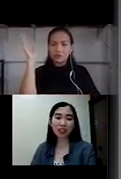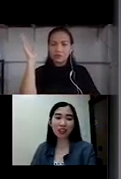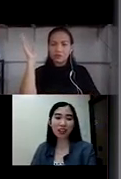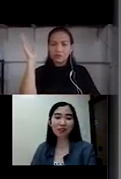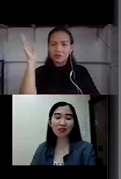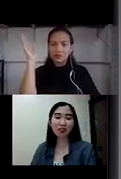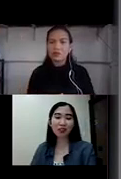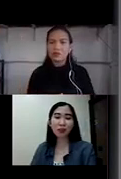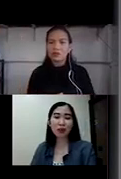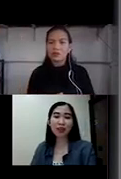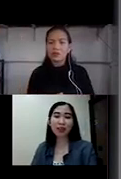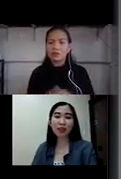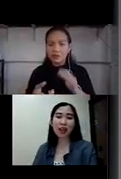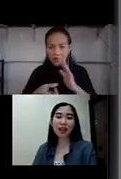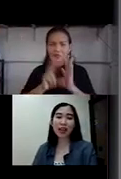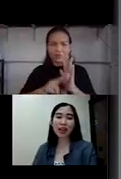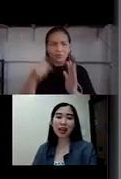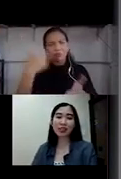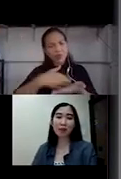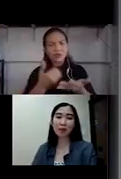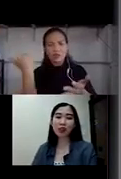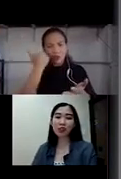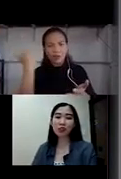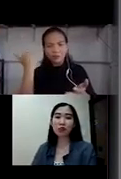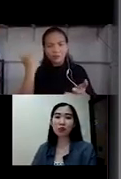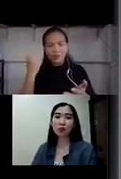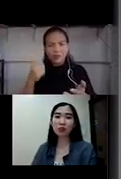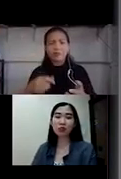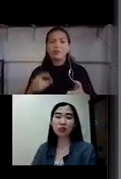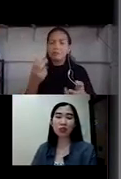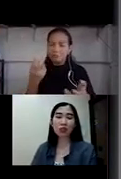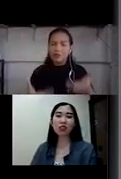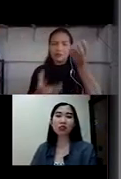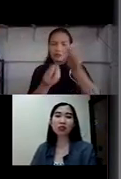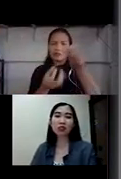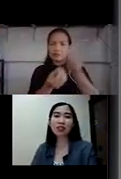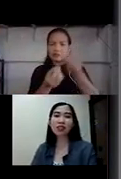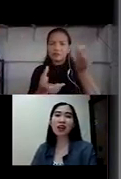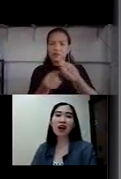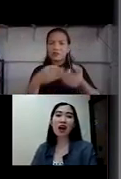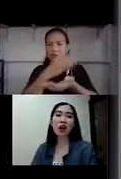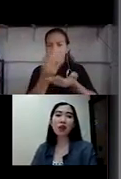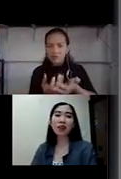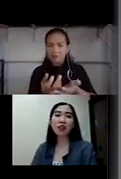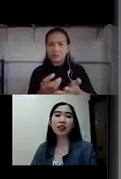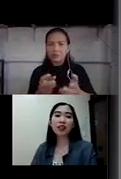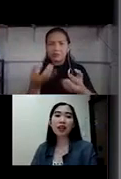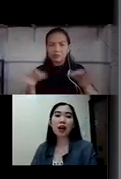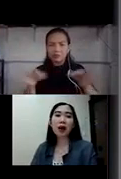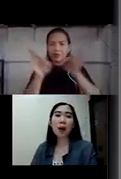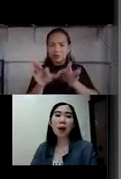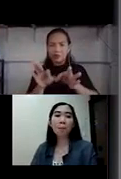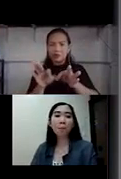review na lang for you, but I added some points to focus on since our